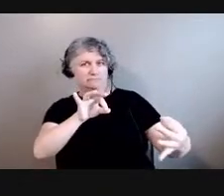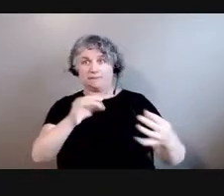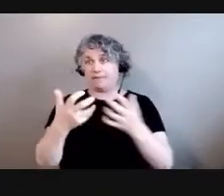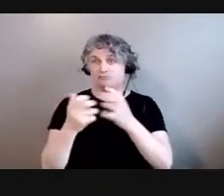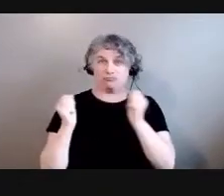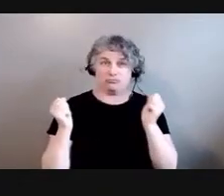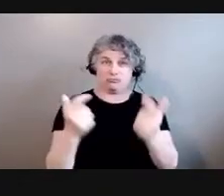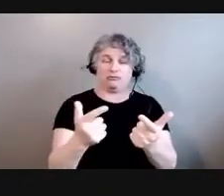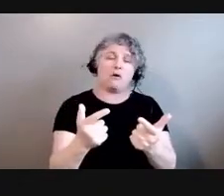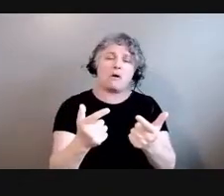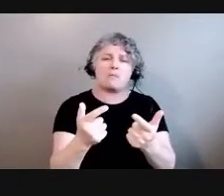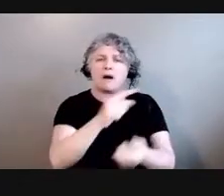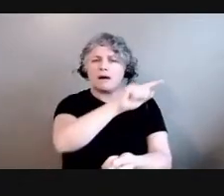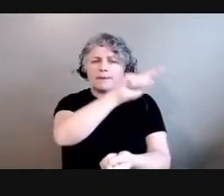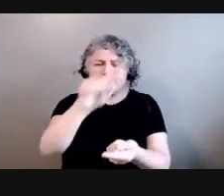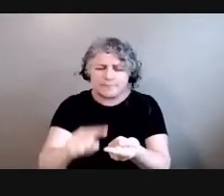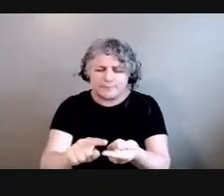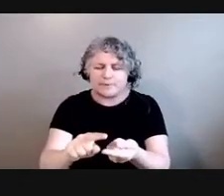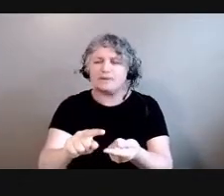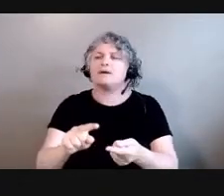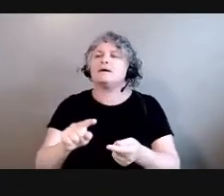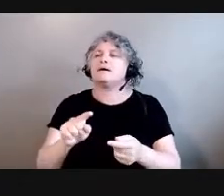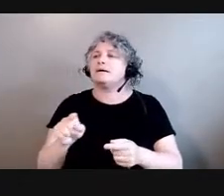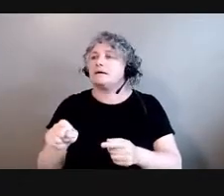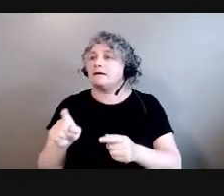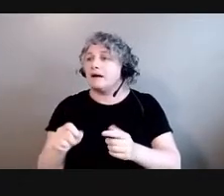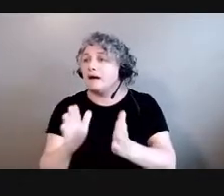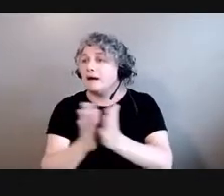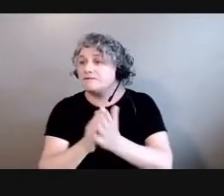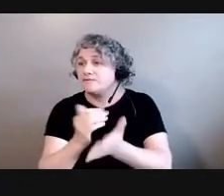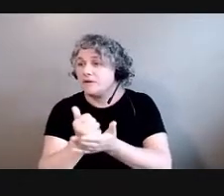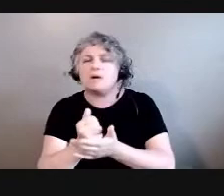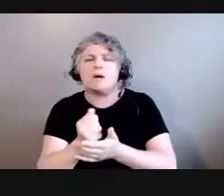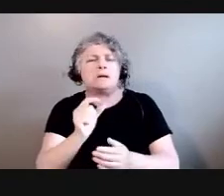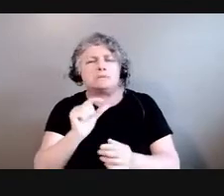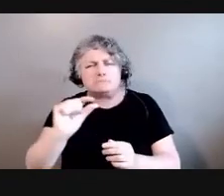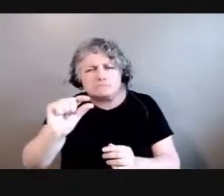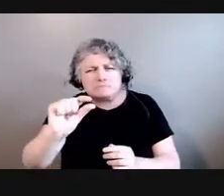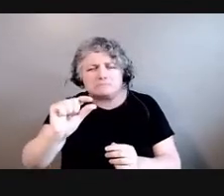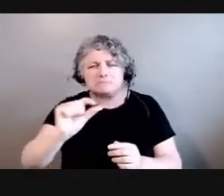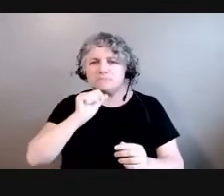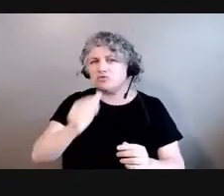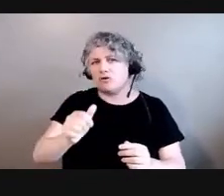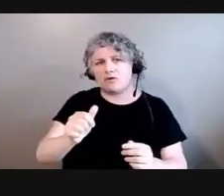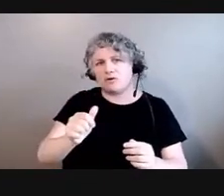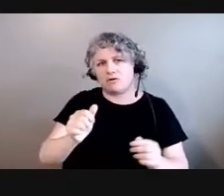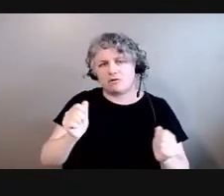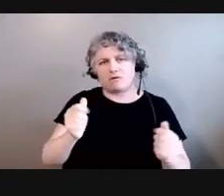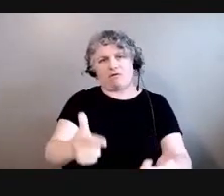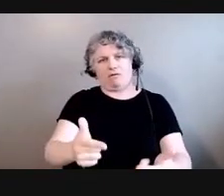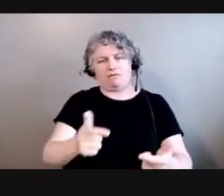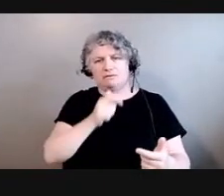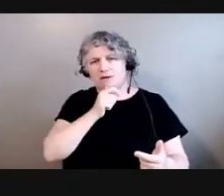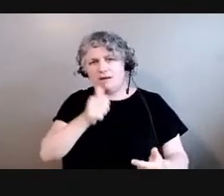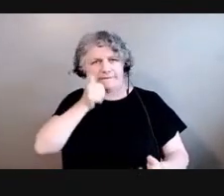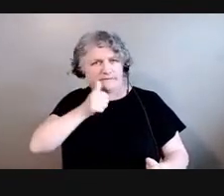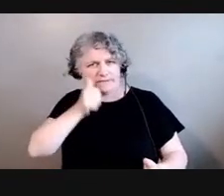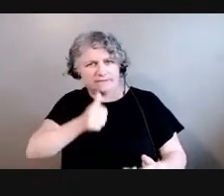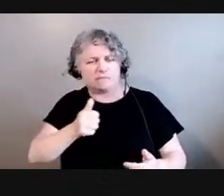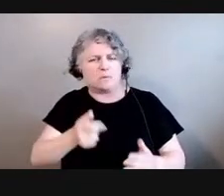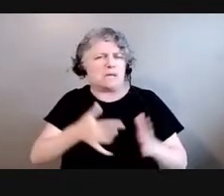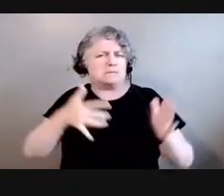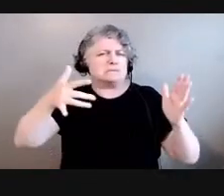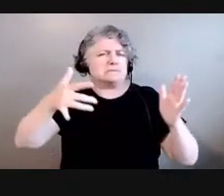actually minimize the reliance on asking for help, right? And so again, you think about some of the things that I